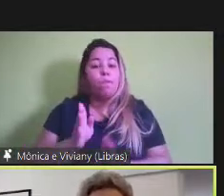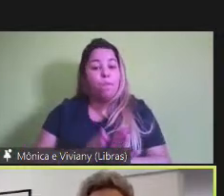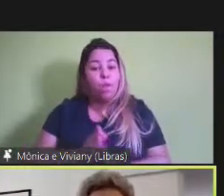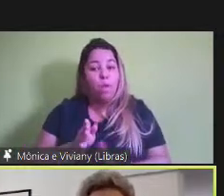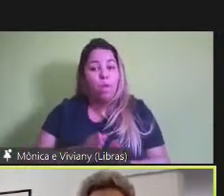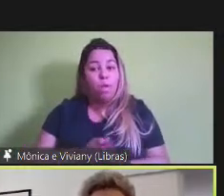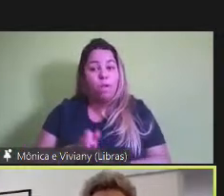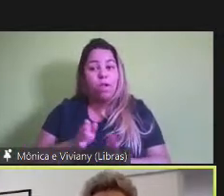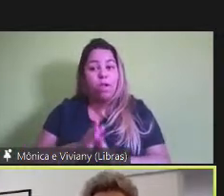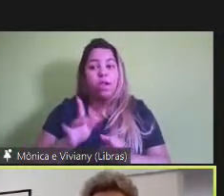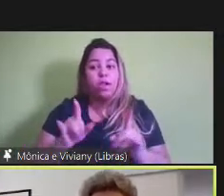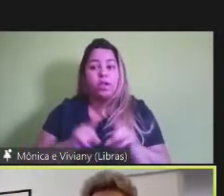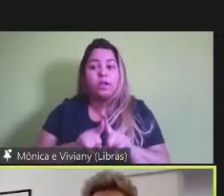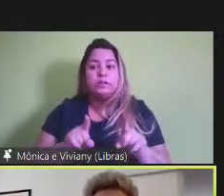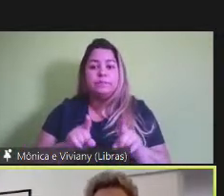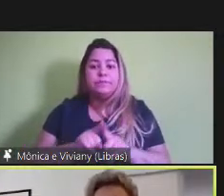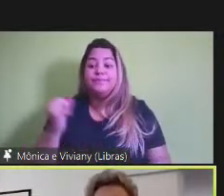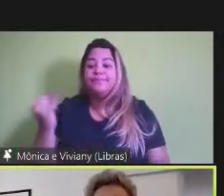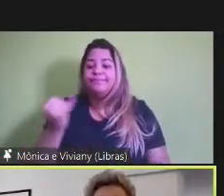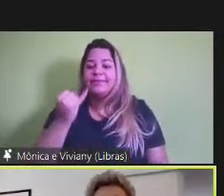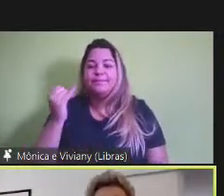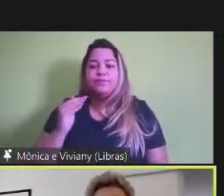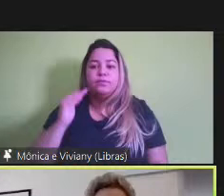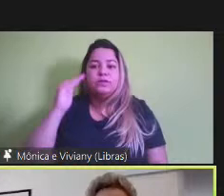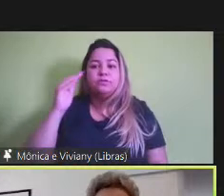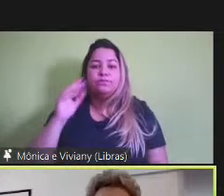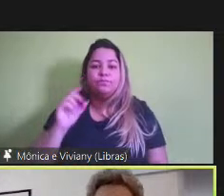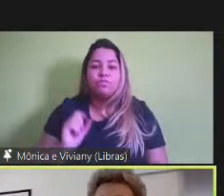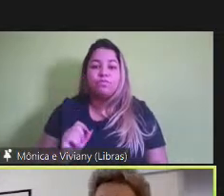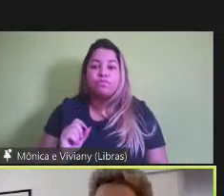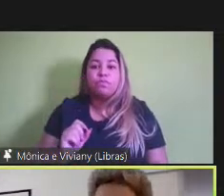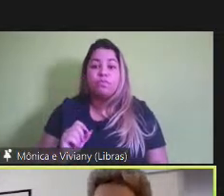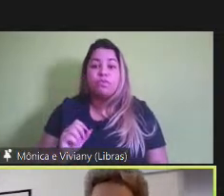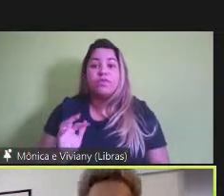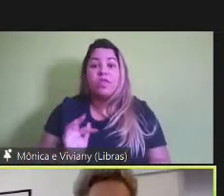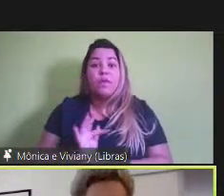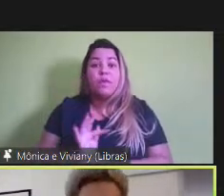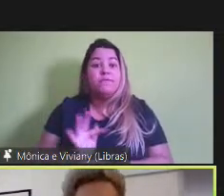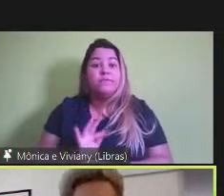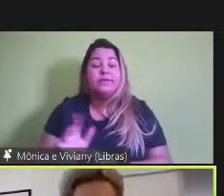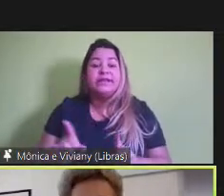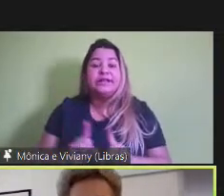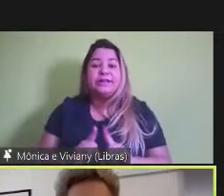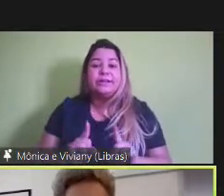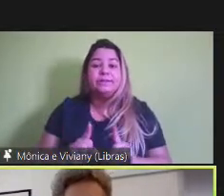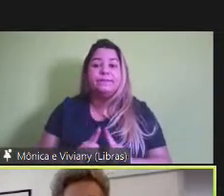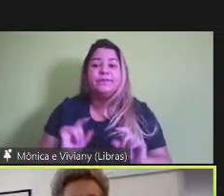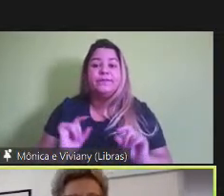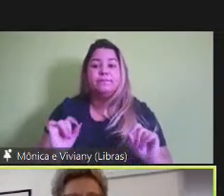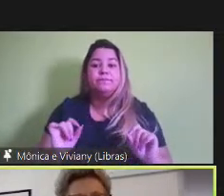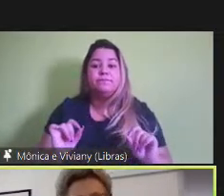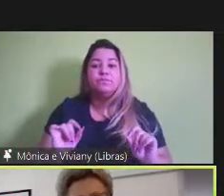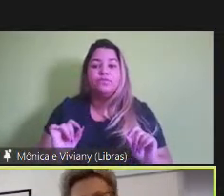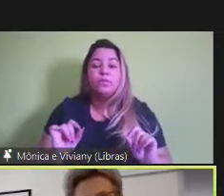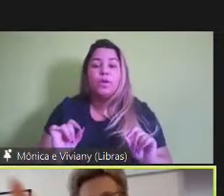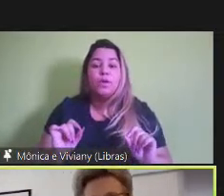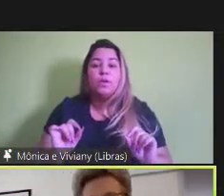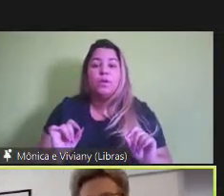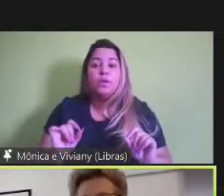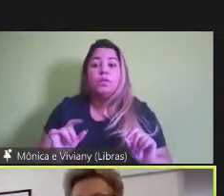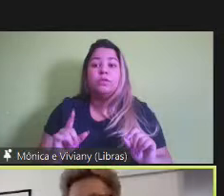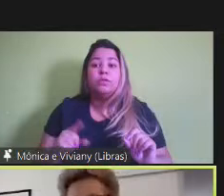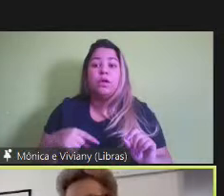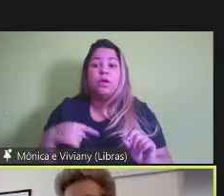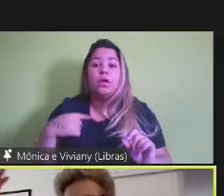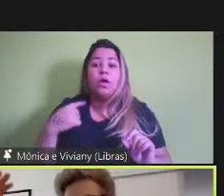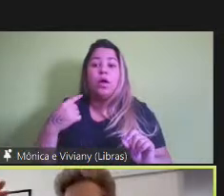about nutrition and food. So it is very important that the education, be it from the beginning in